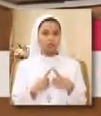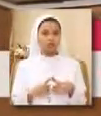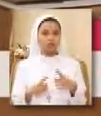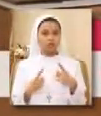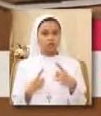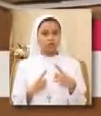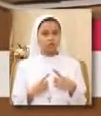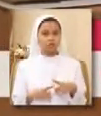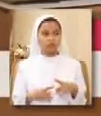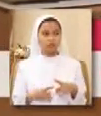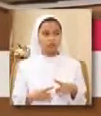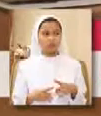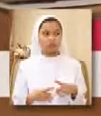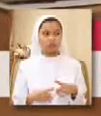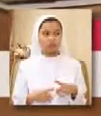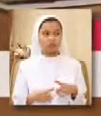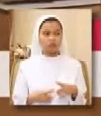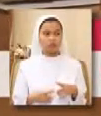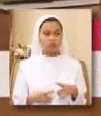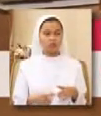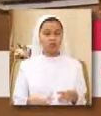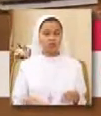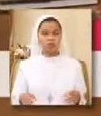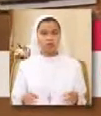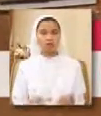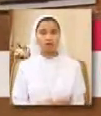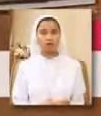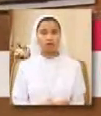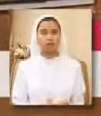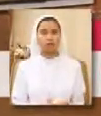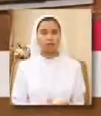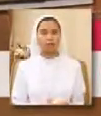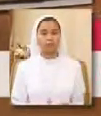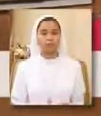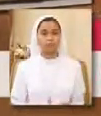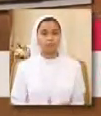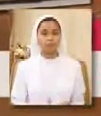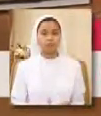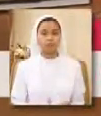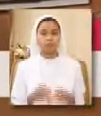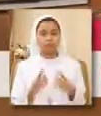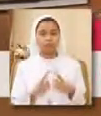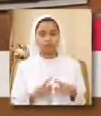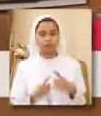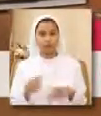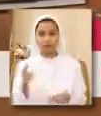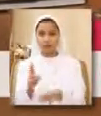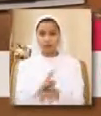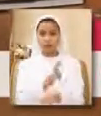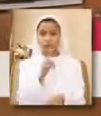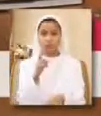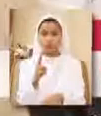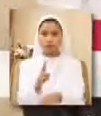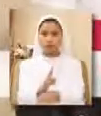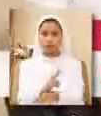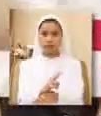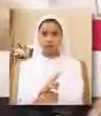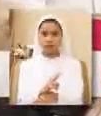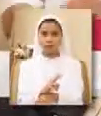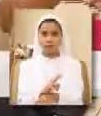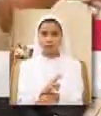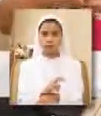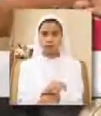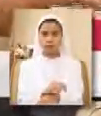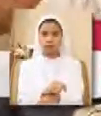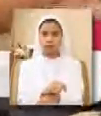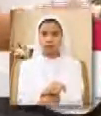na slight Mother Teresa. Yes po. Mother. Yeah, sort of. Yes. Ah, before you were like worried that one, no? Kasi yung group ni Mother Teresa, it's